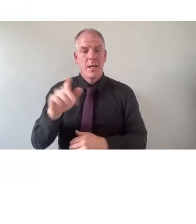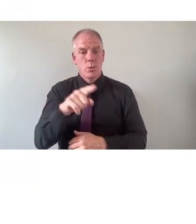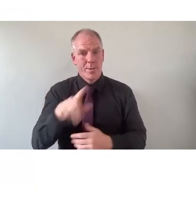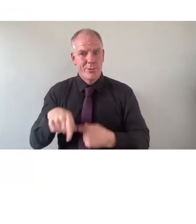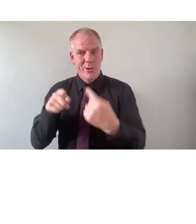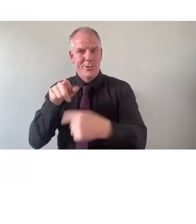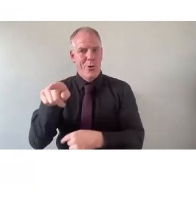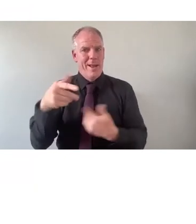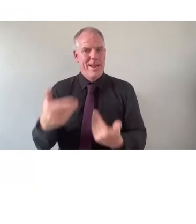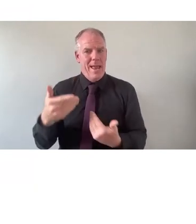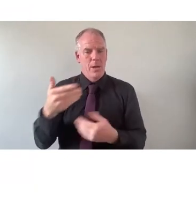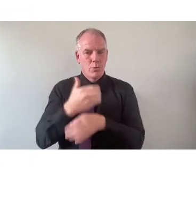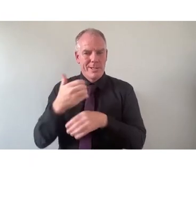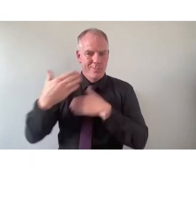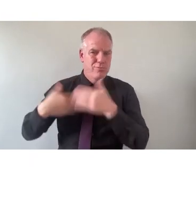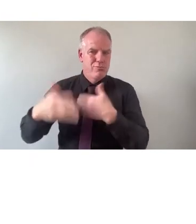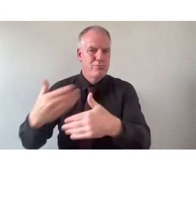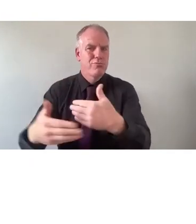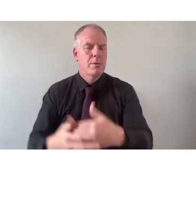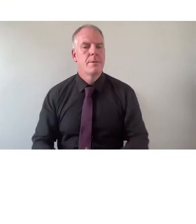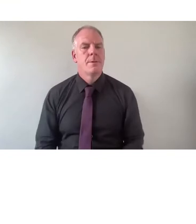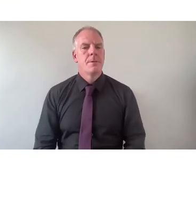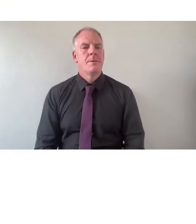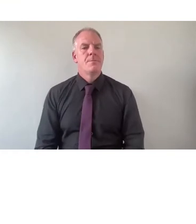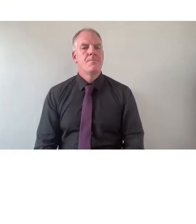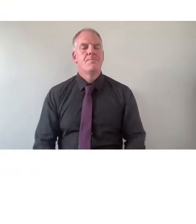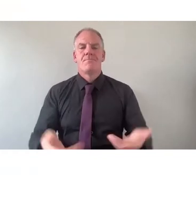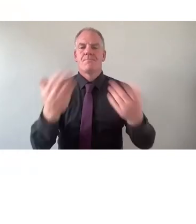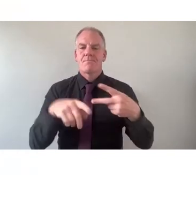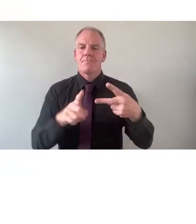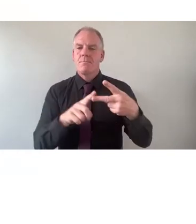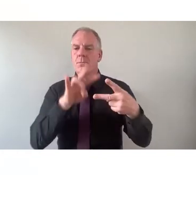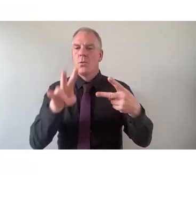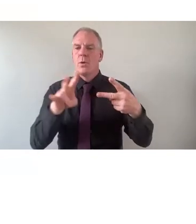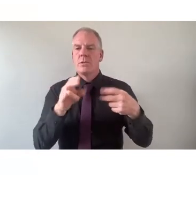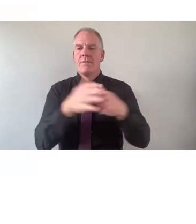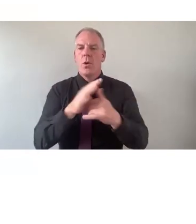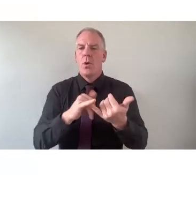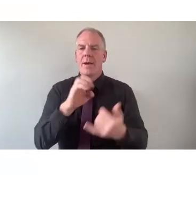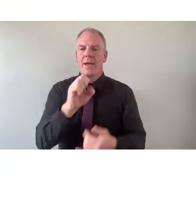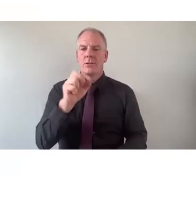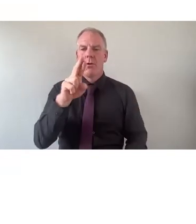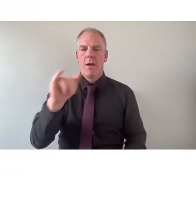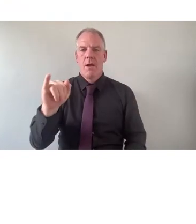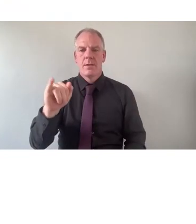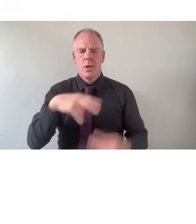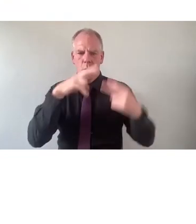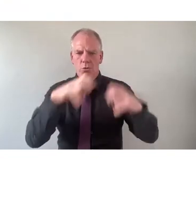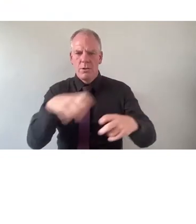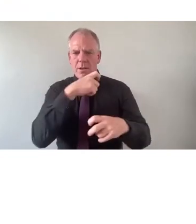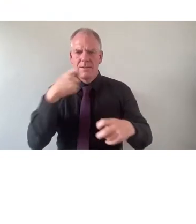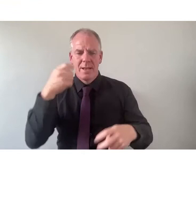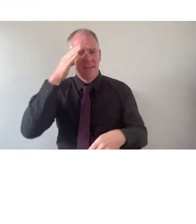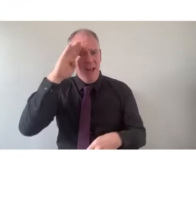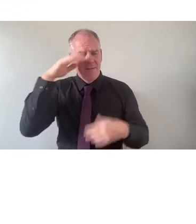to keep this going. A question then maybe for the ESRI. Your study notes that Ireland has